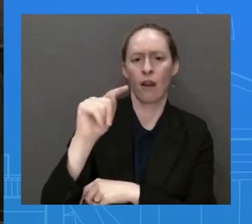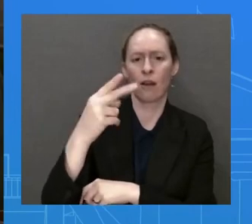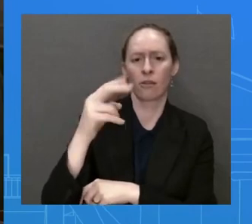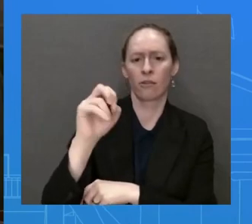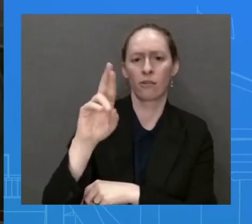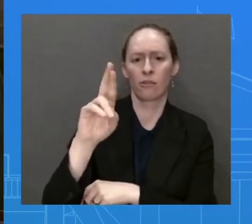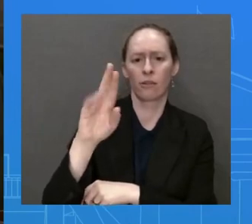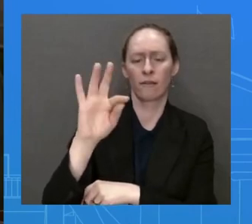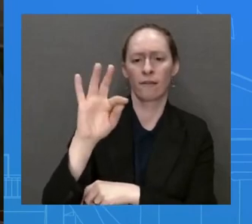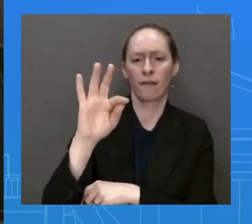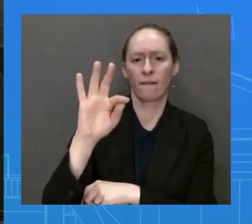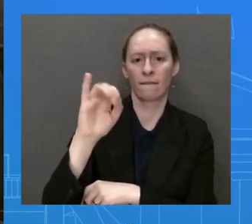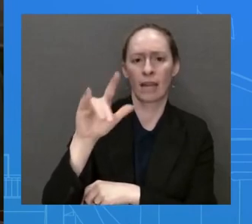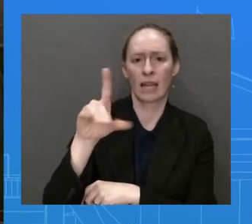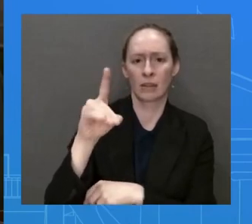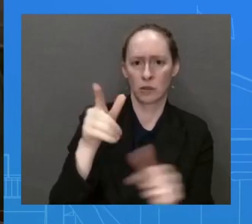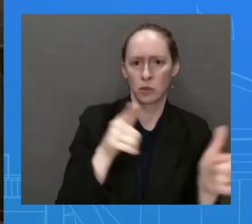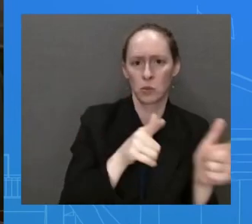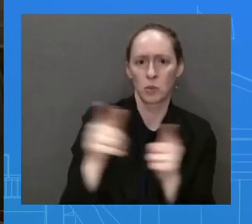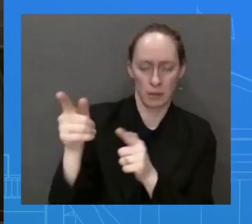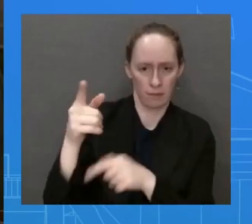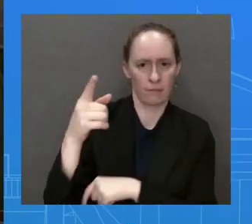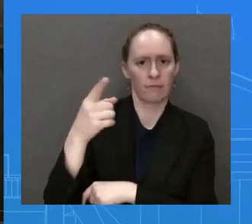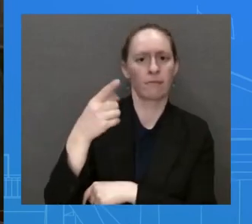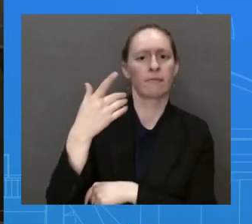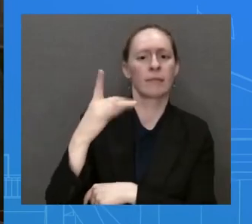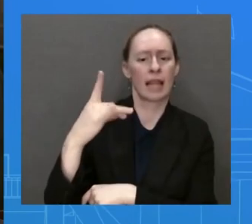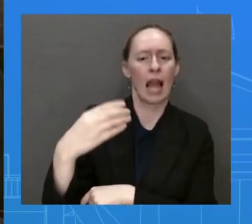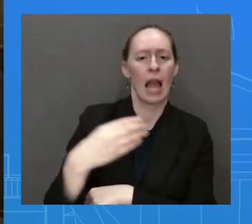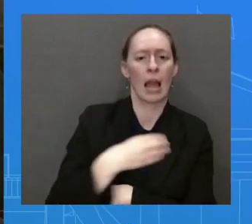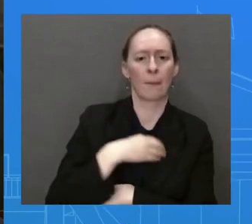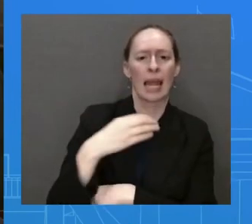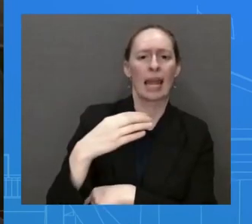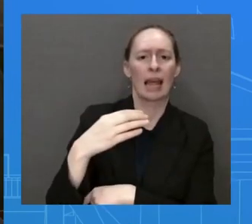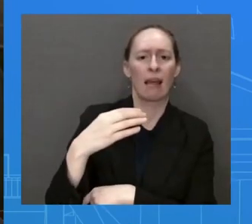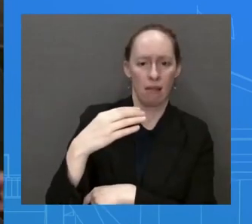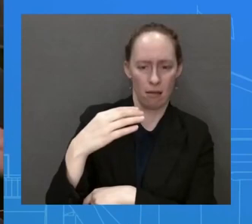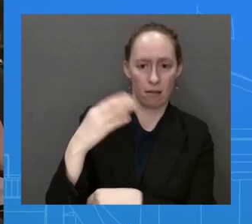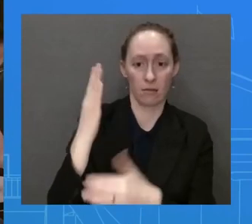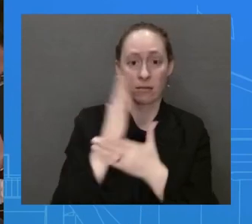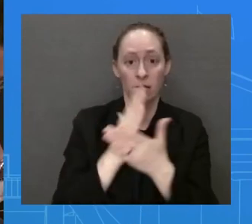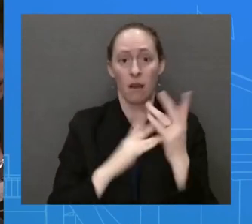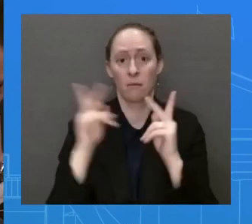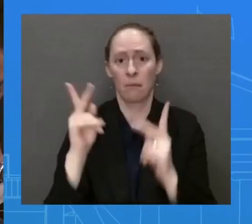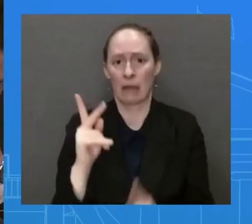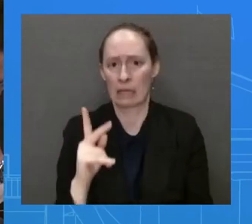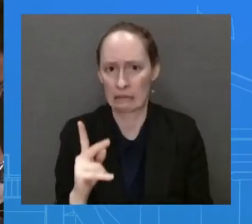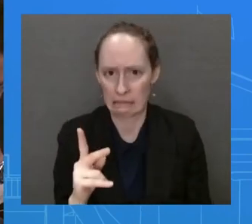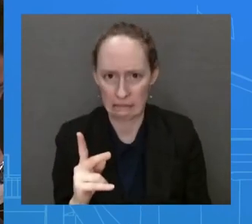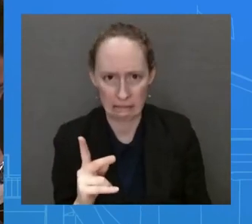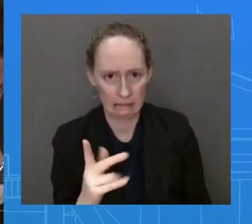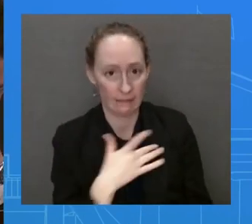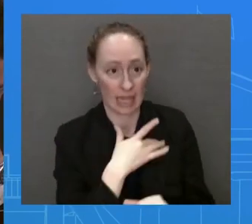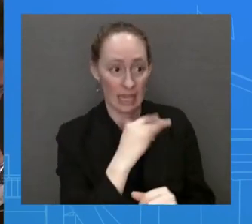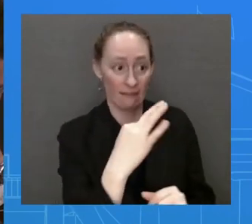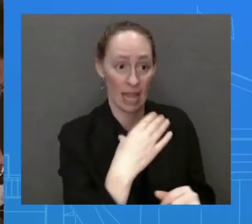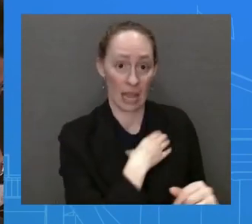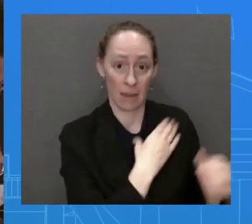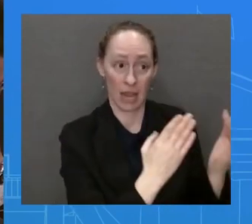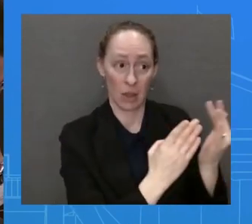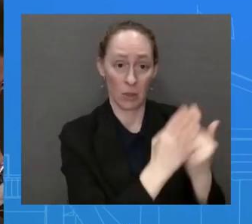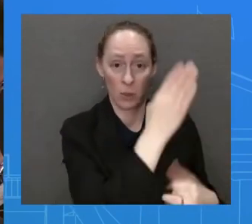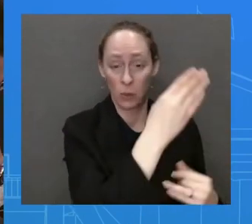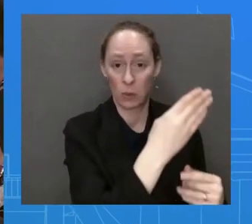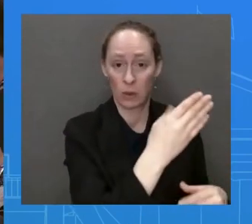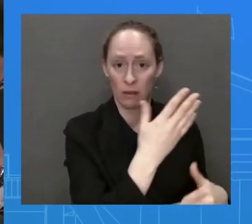appeal by the DOJ, and that appeal undercuts Biden's own stance on background checks? And